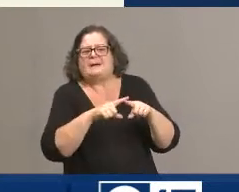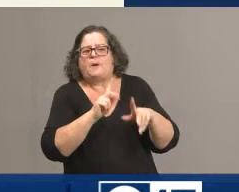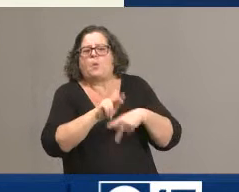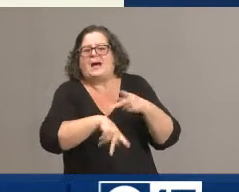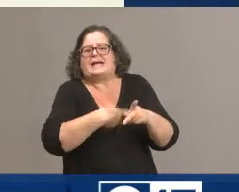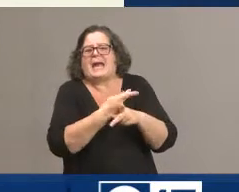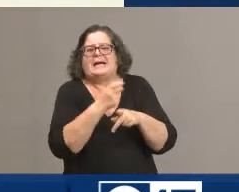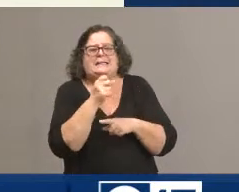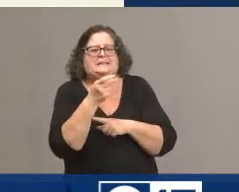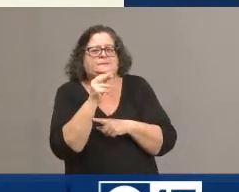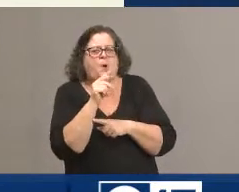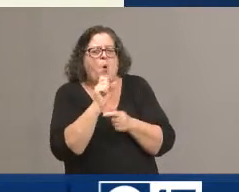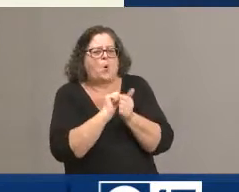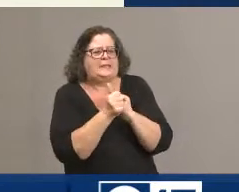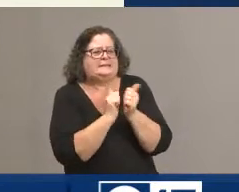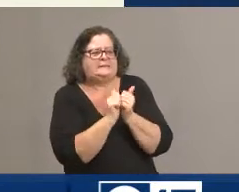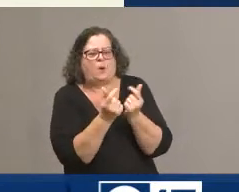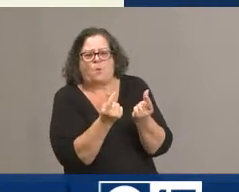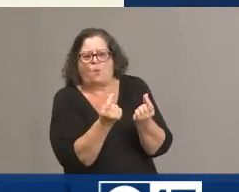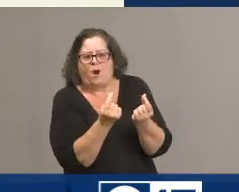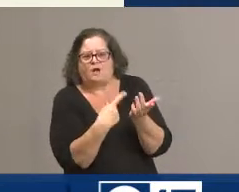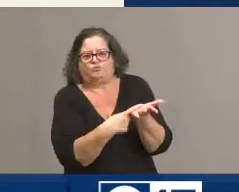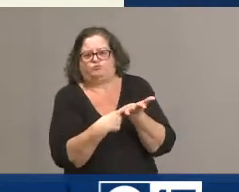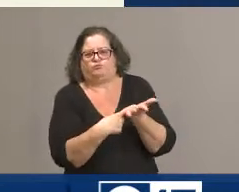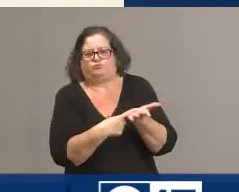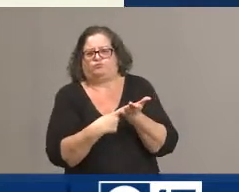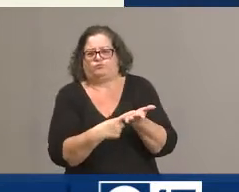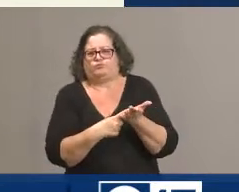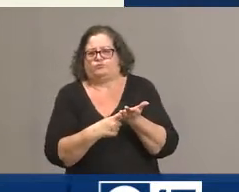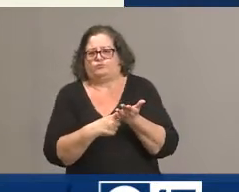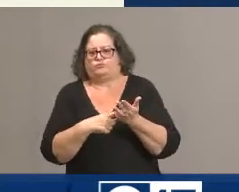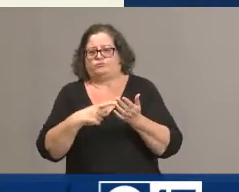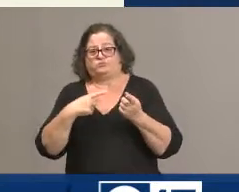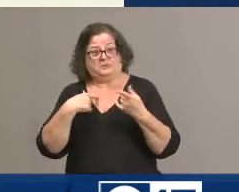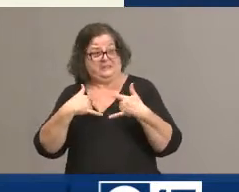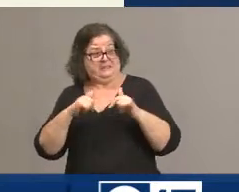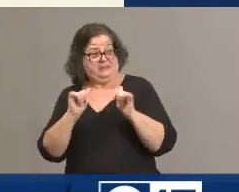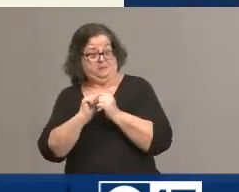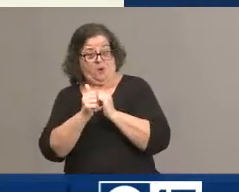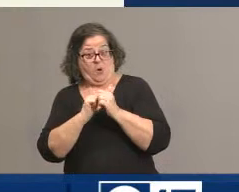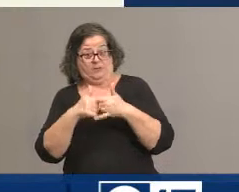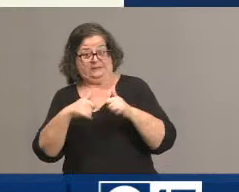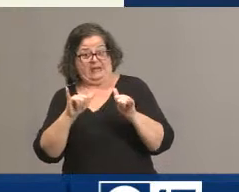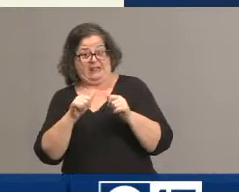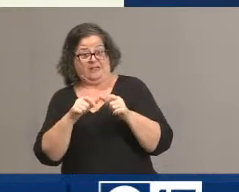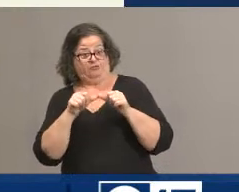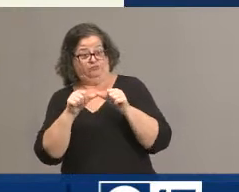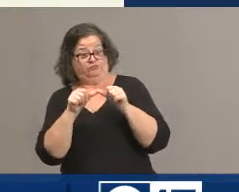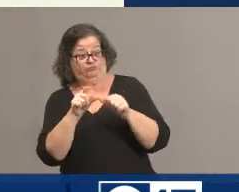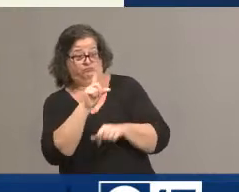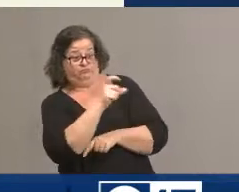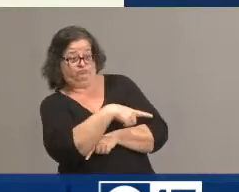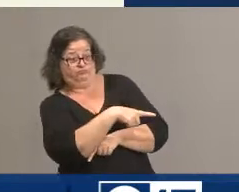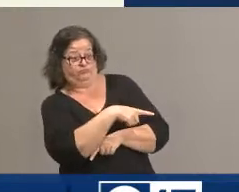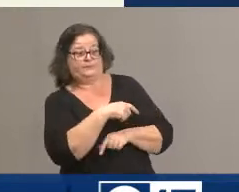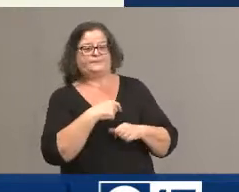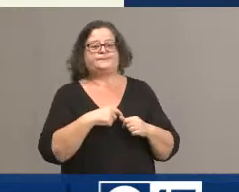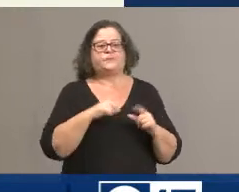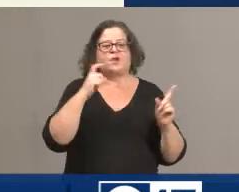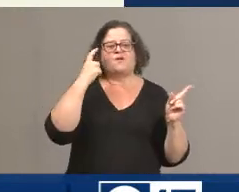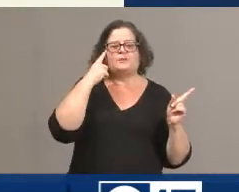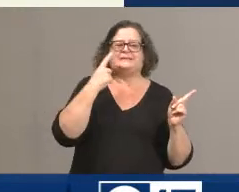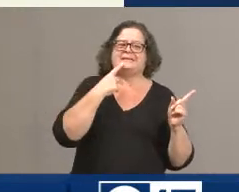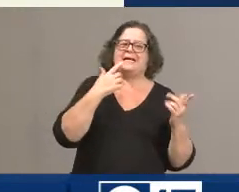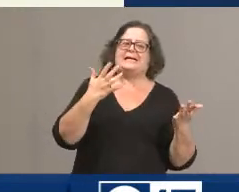is where can we wear masks, where can we physically distance? This is why I'm talking a lot more